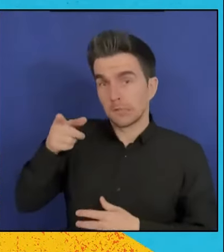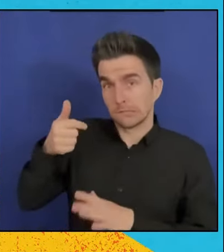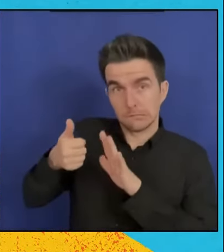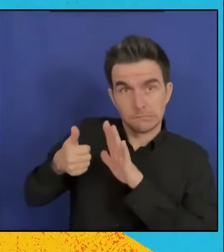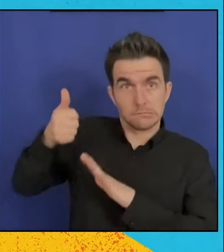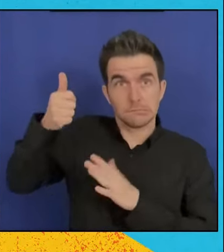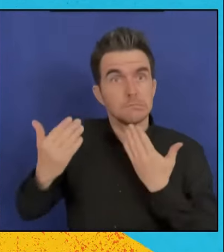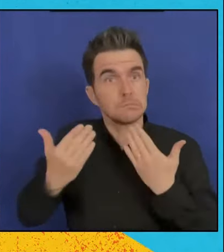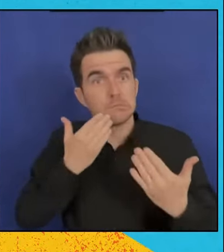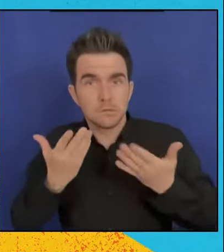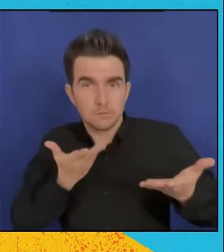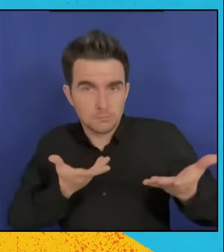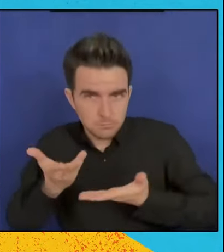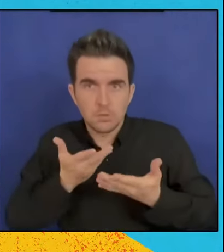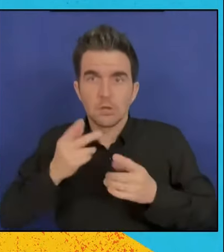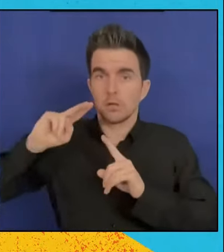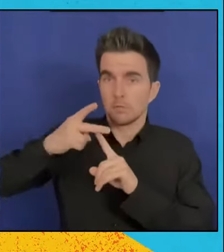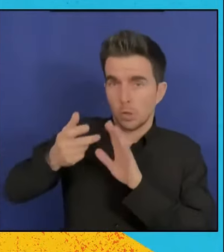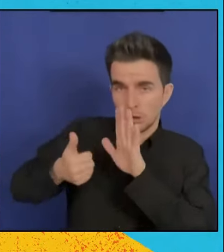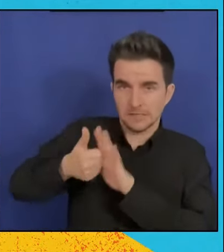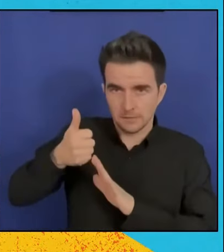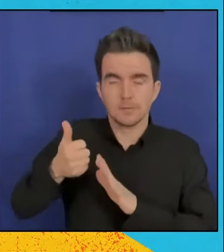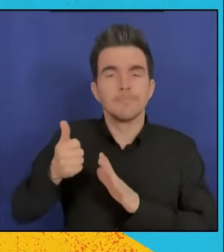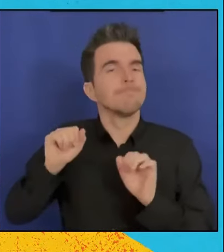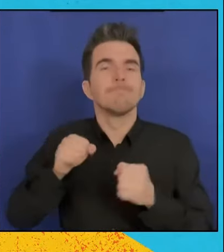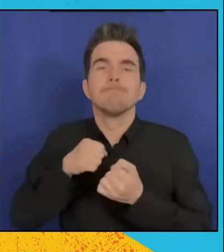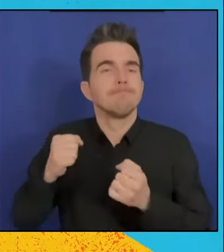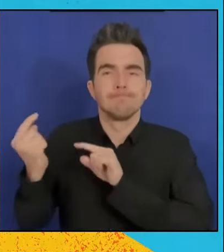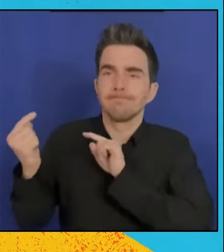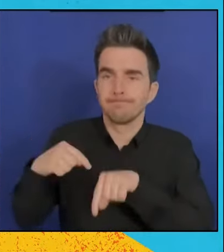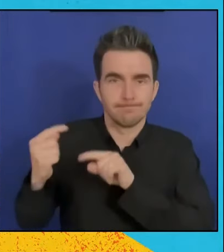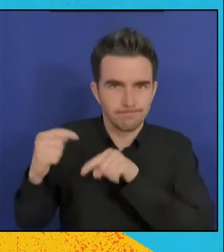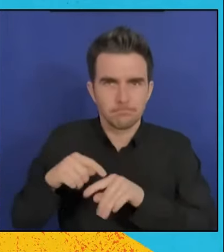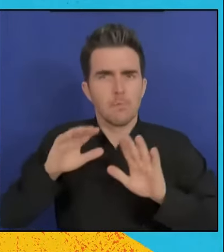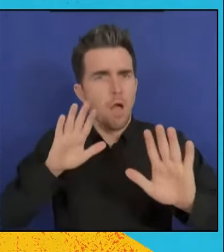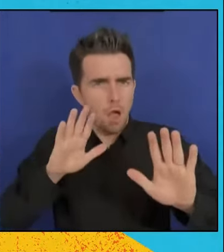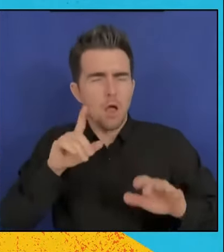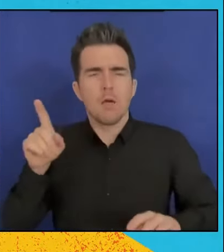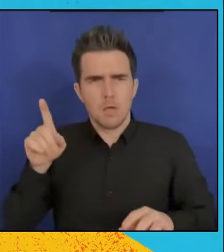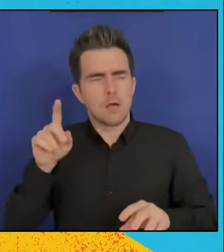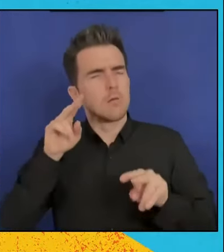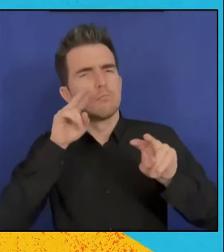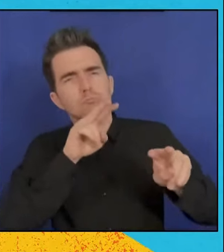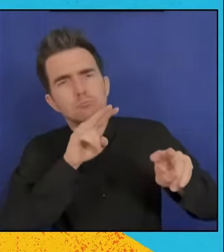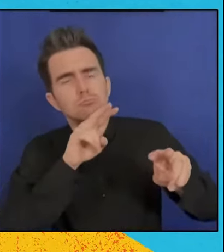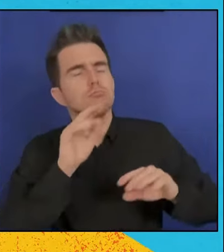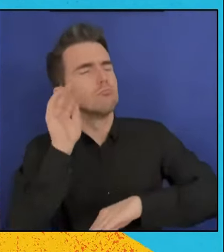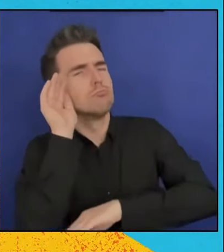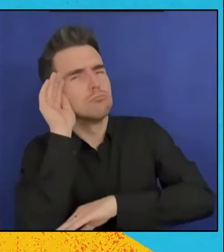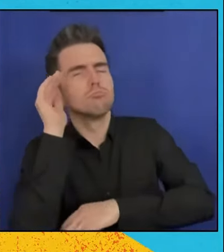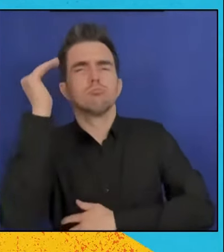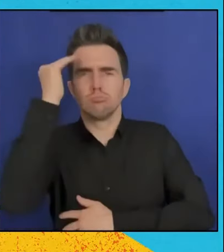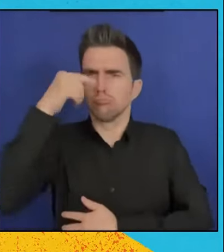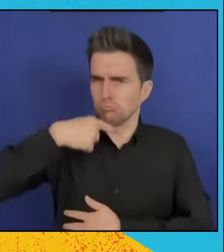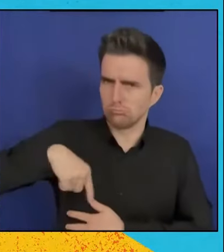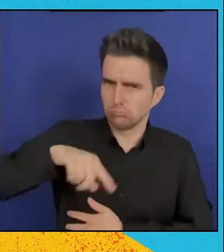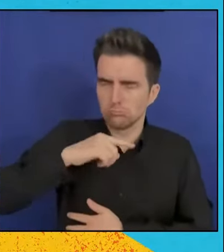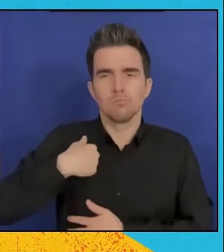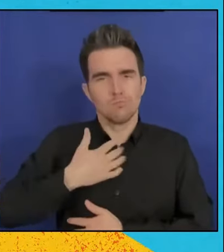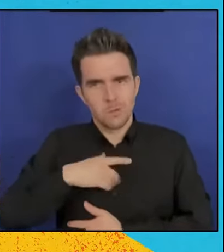here today, hear us. All the way up to the 38th floor, I want them to know that the Youth Forum is